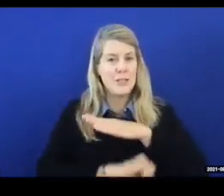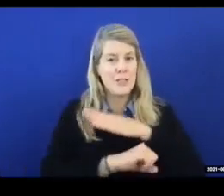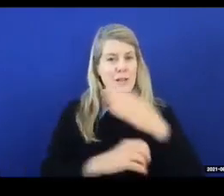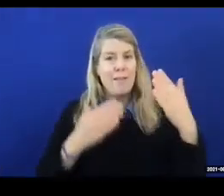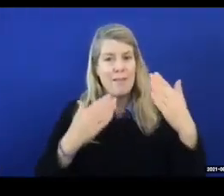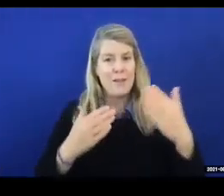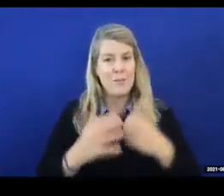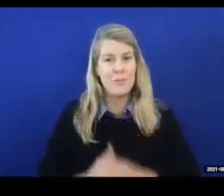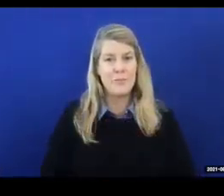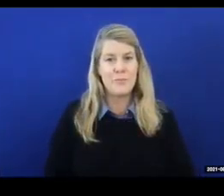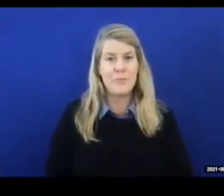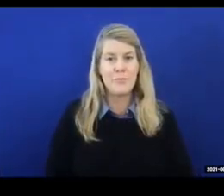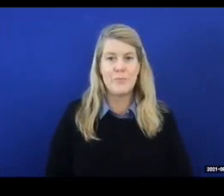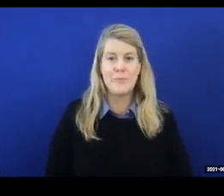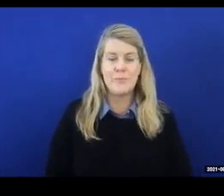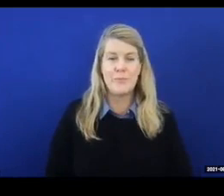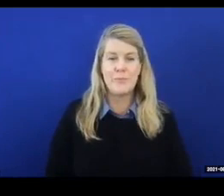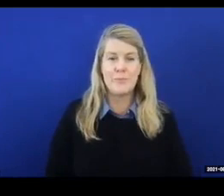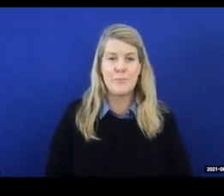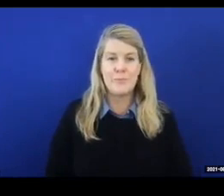Foundation.